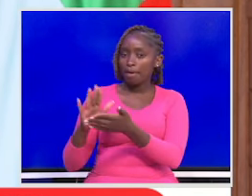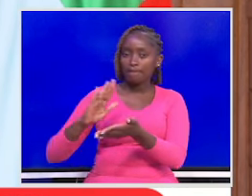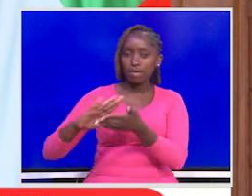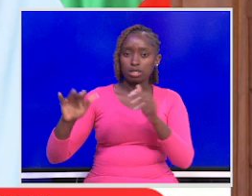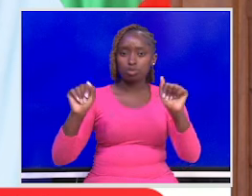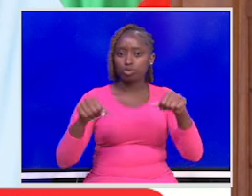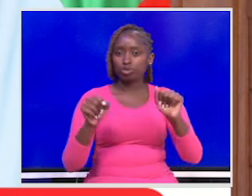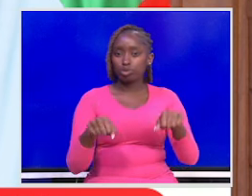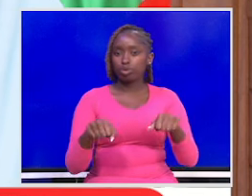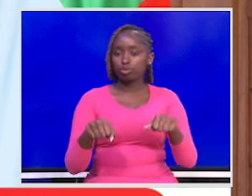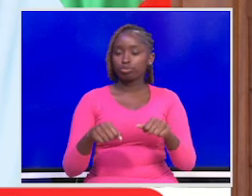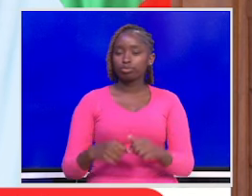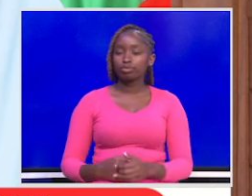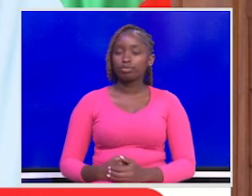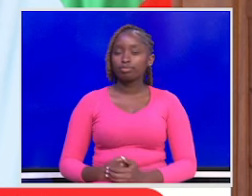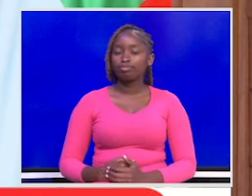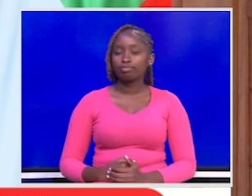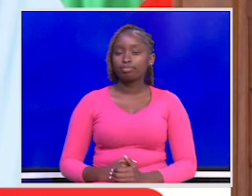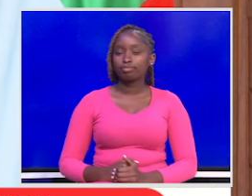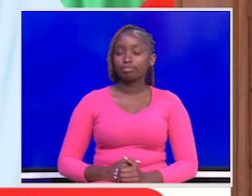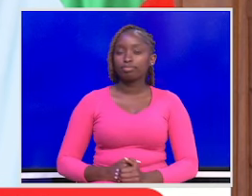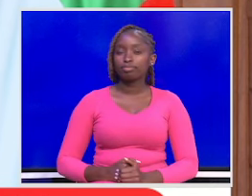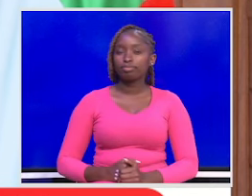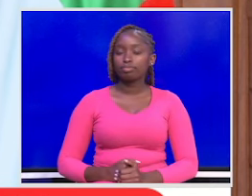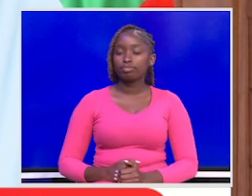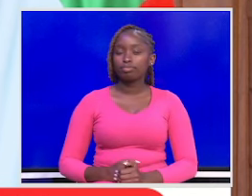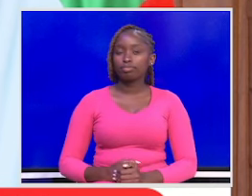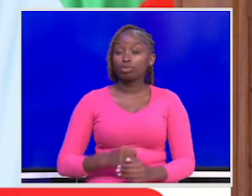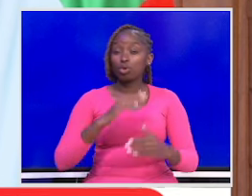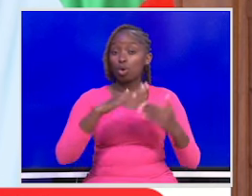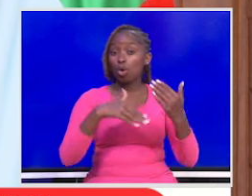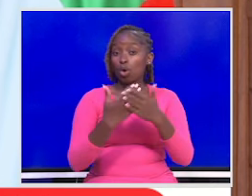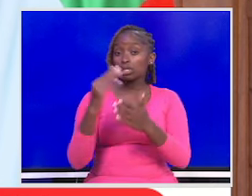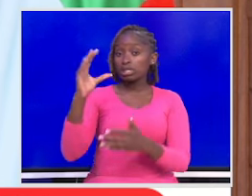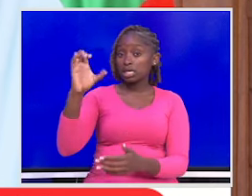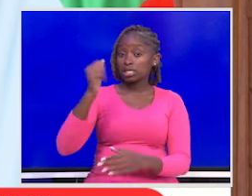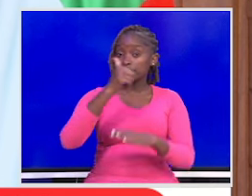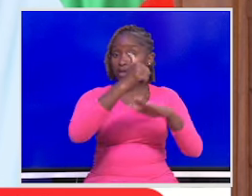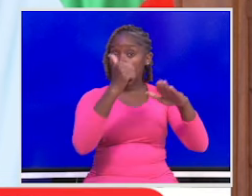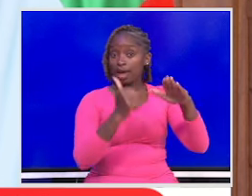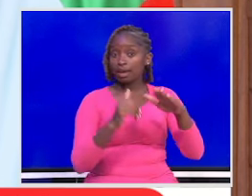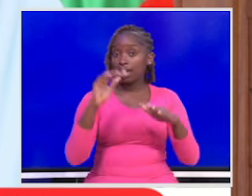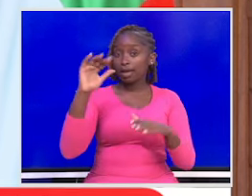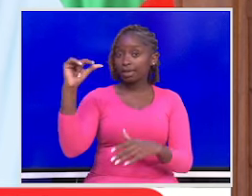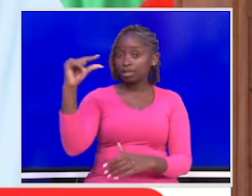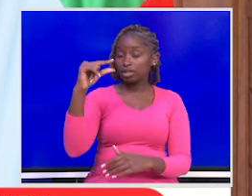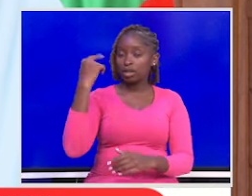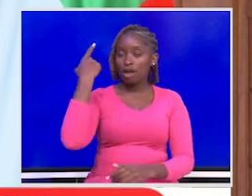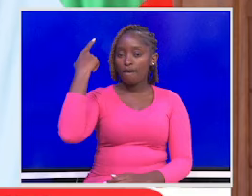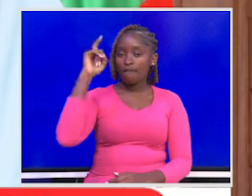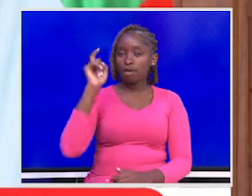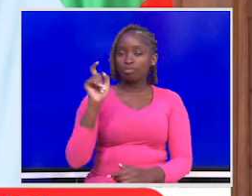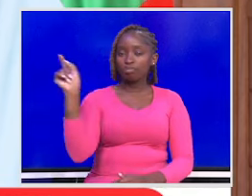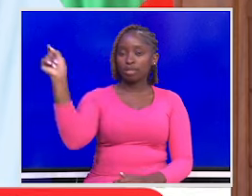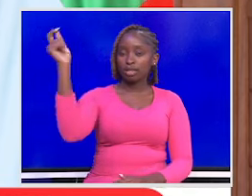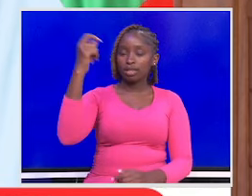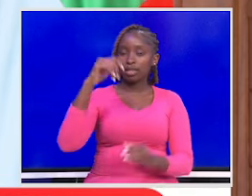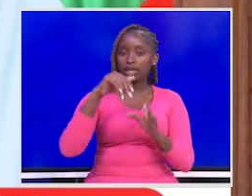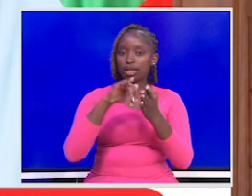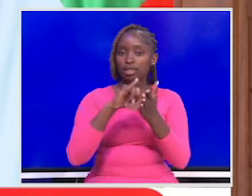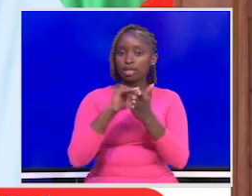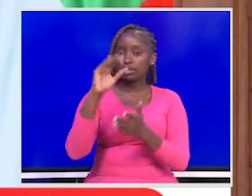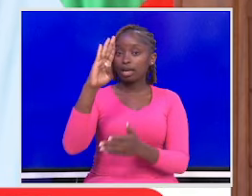effect all the cabinet secretaries and attorney general of the Republic of Kenya, of the cabinet of